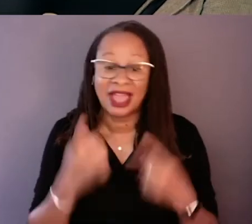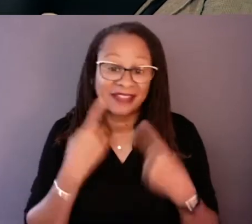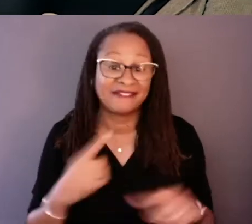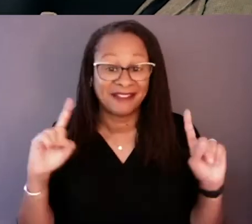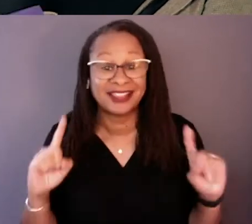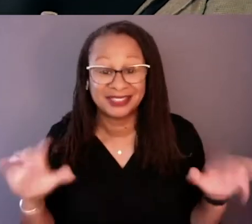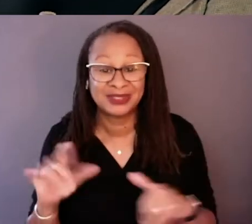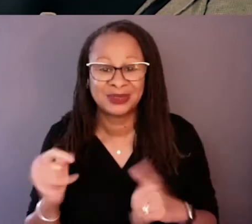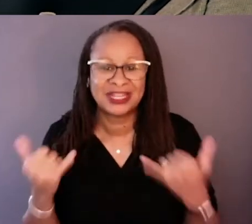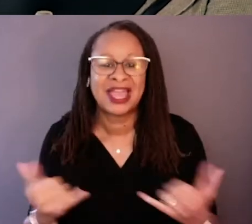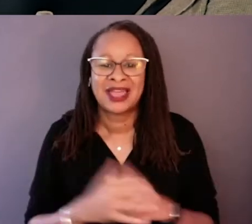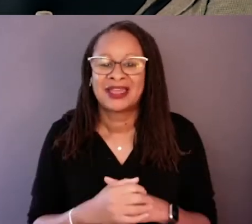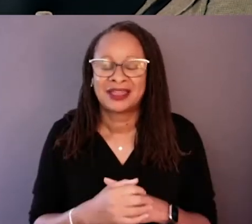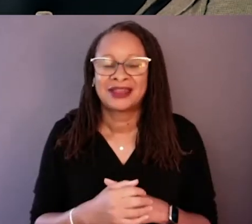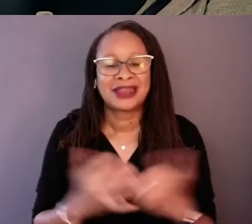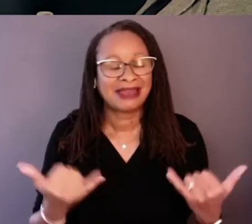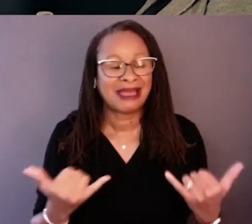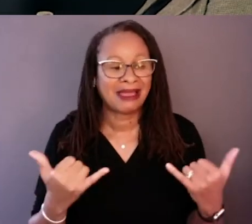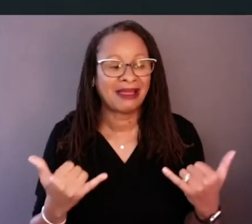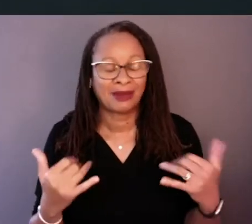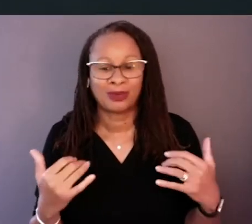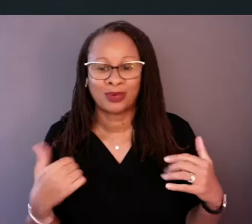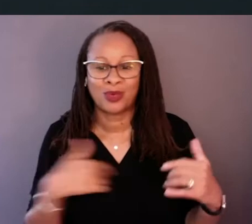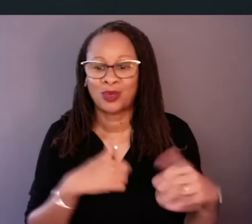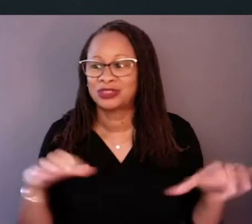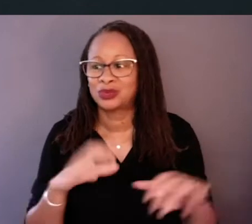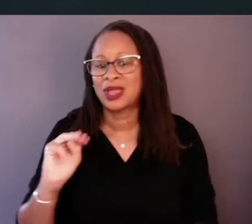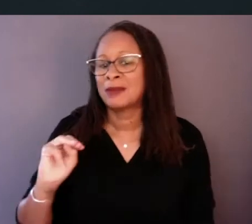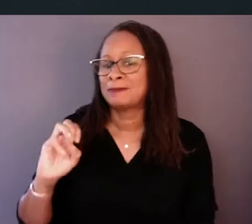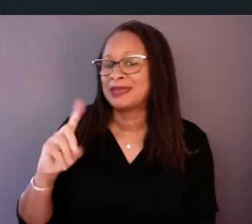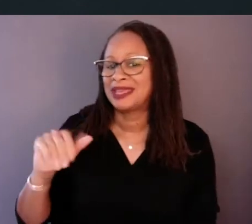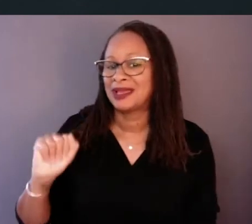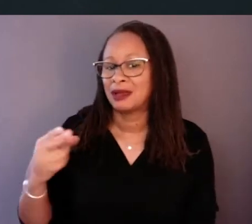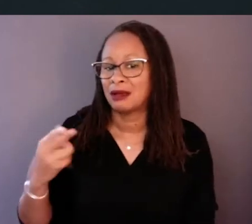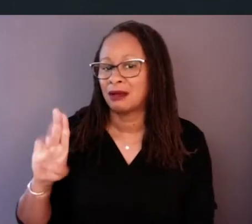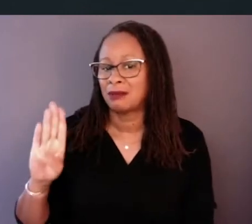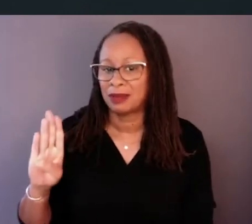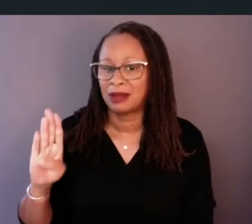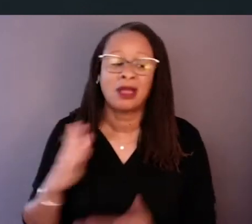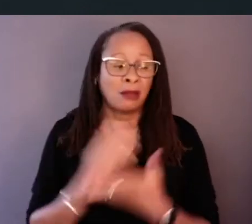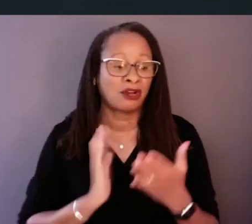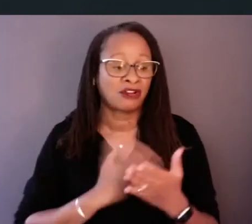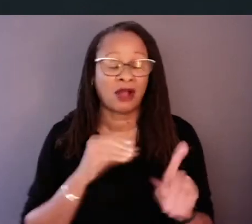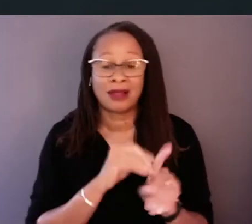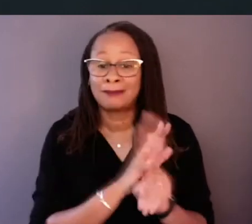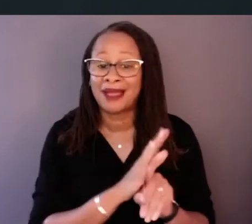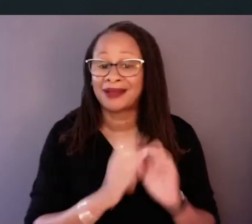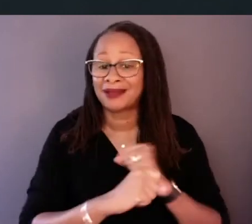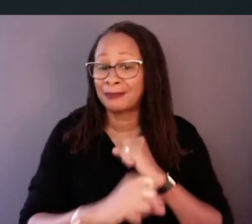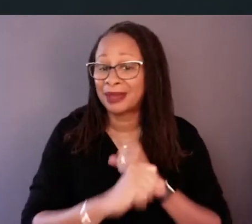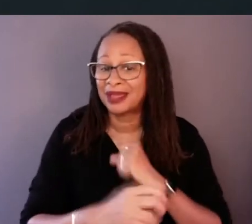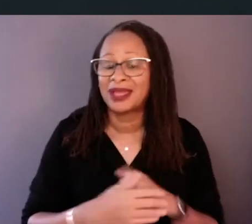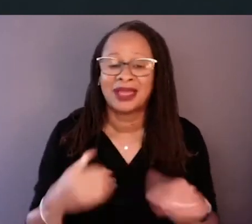because now we are even like building a media hub there. It's part of our impact campaign, and they all have like lots